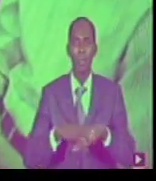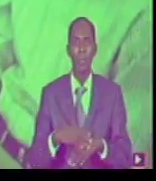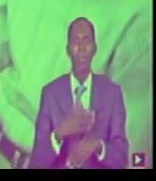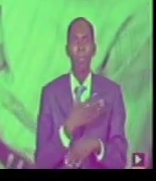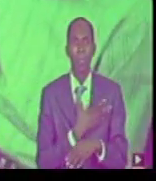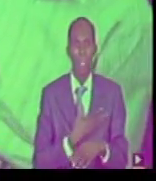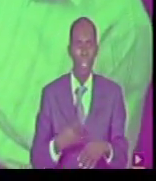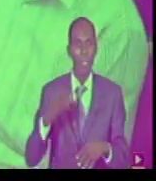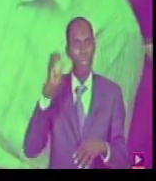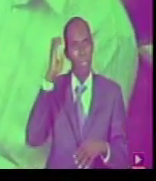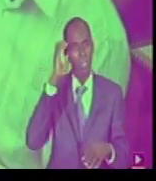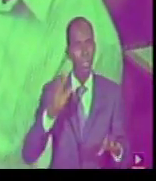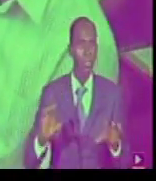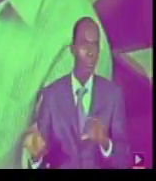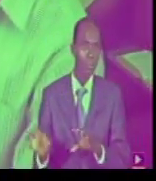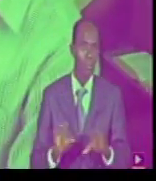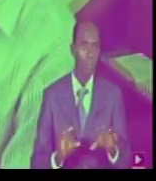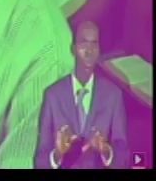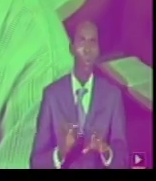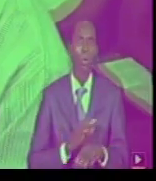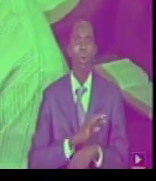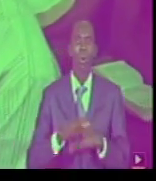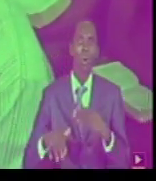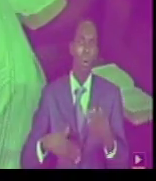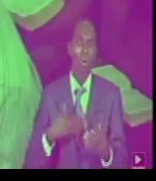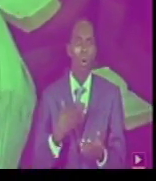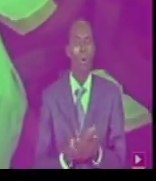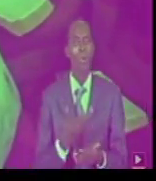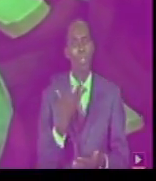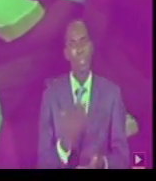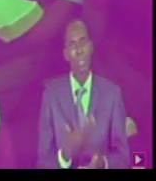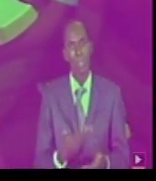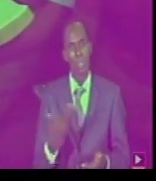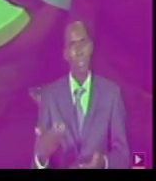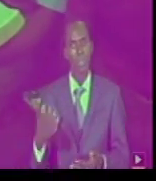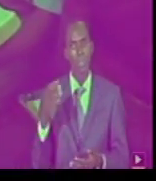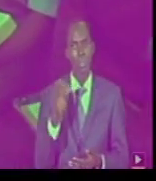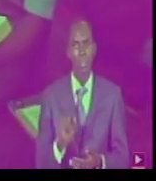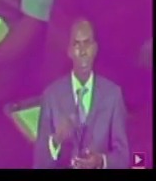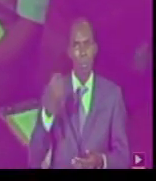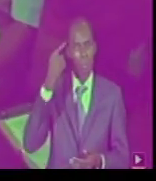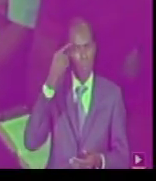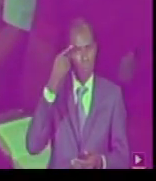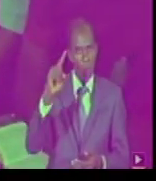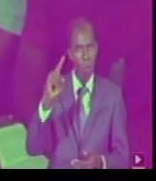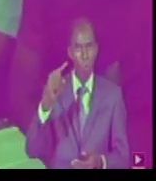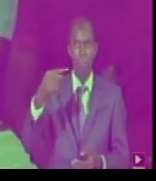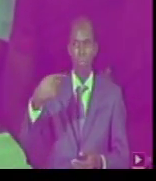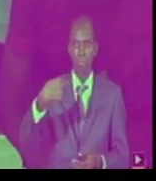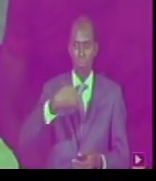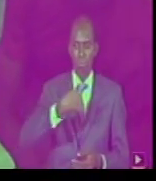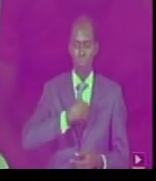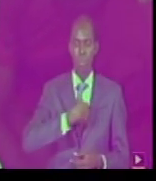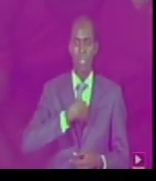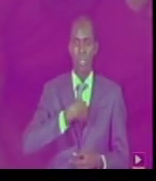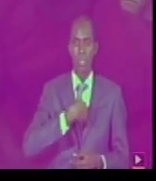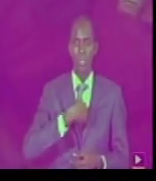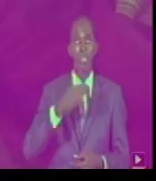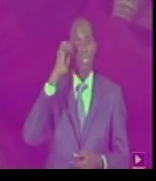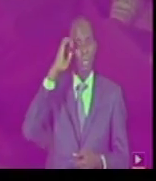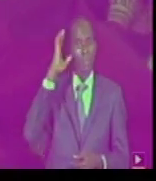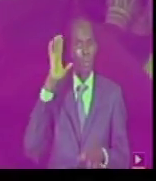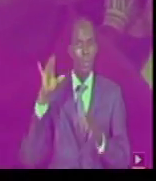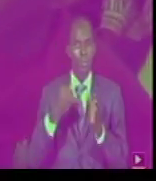performs all things for me. He will do it for you.